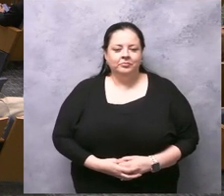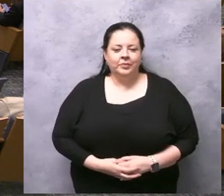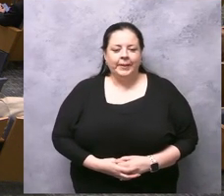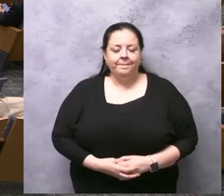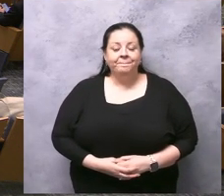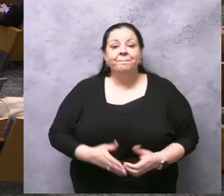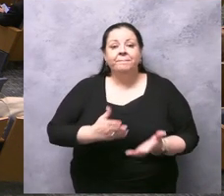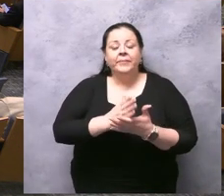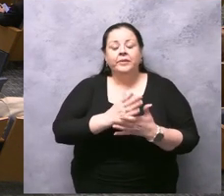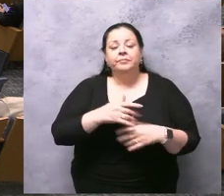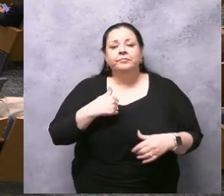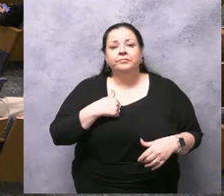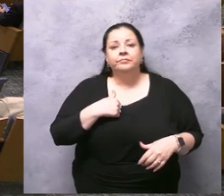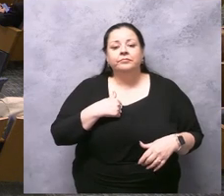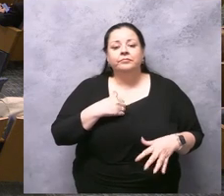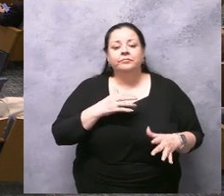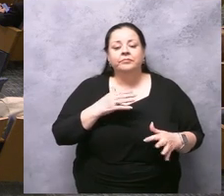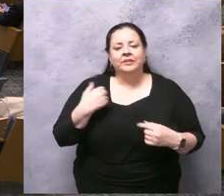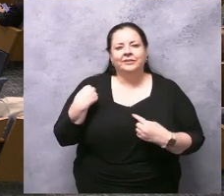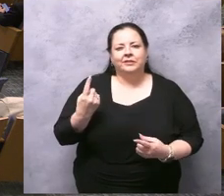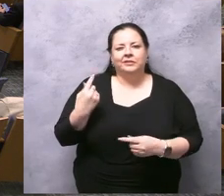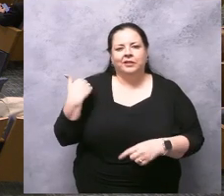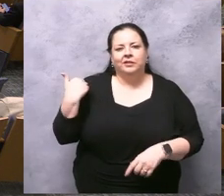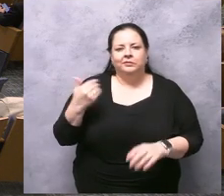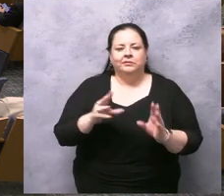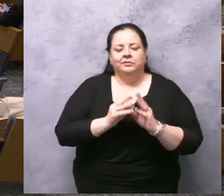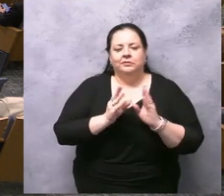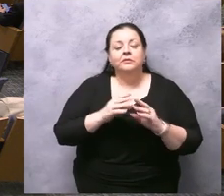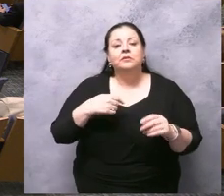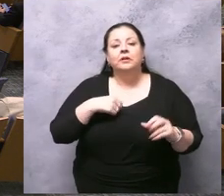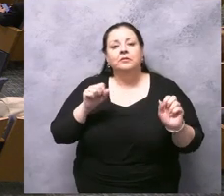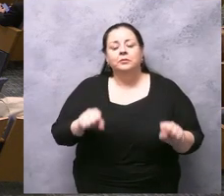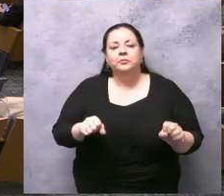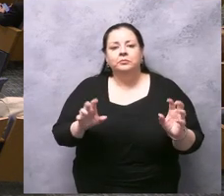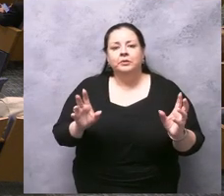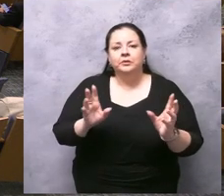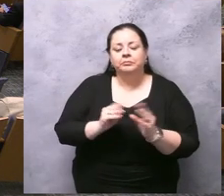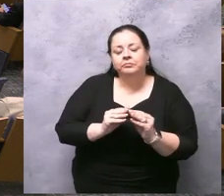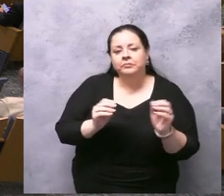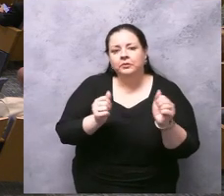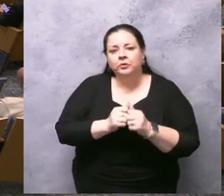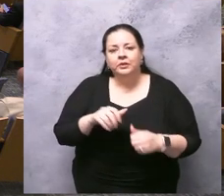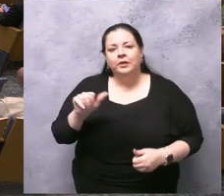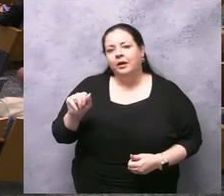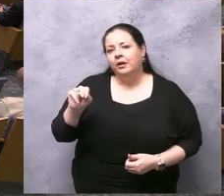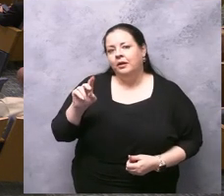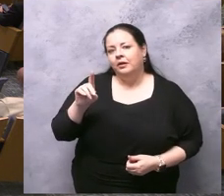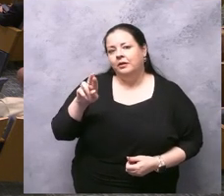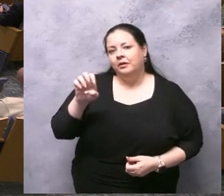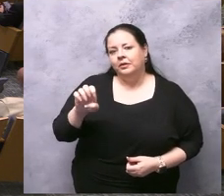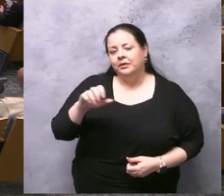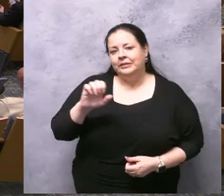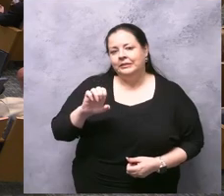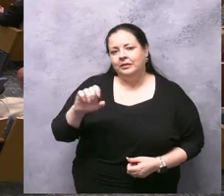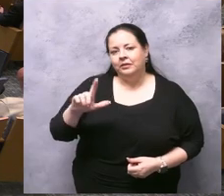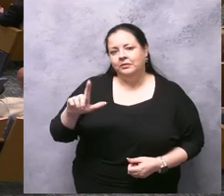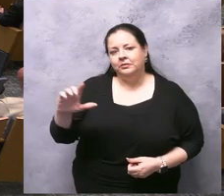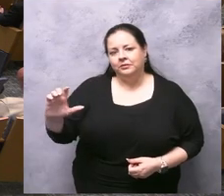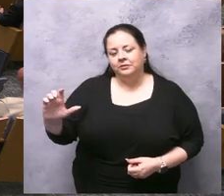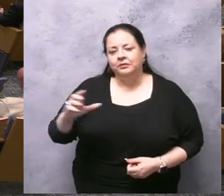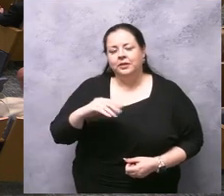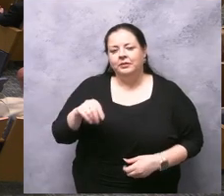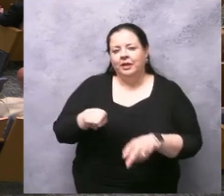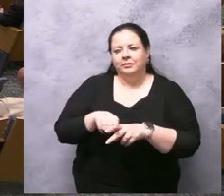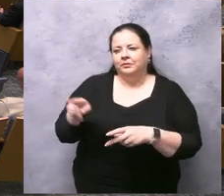All right, since the last board meeting, I was able to meet with the Andre ELC, and as Leslie Francis and Teresa